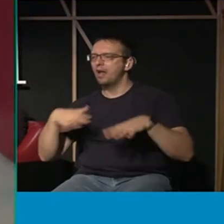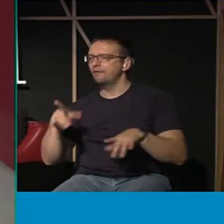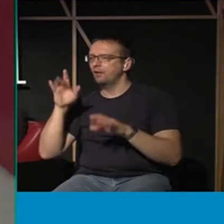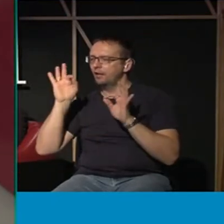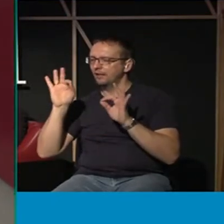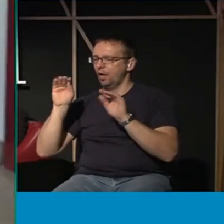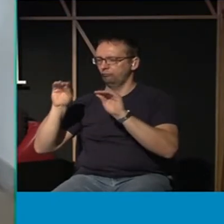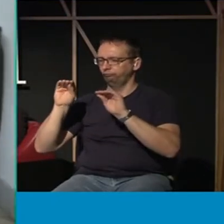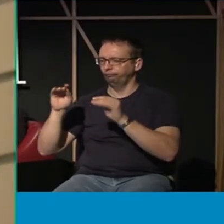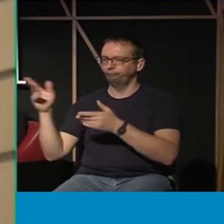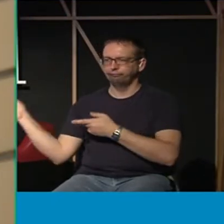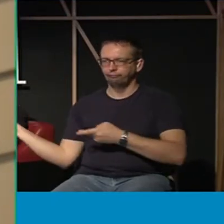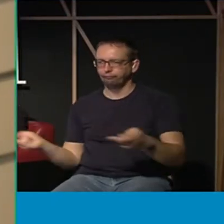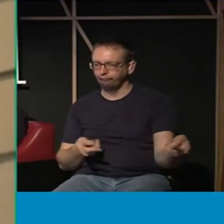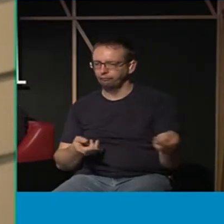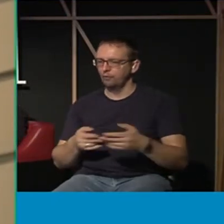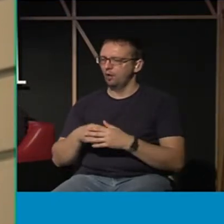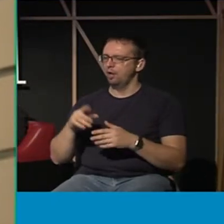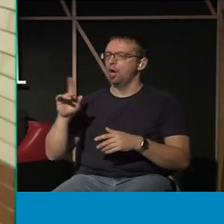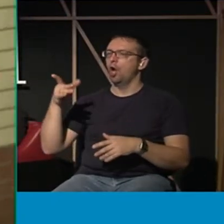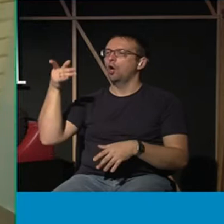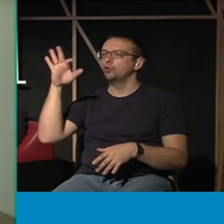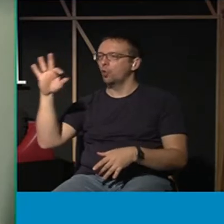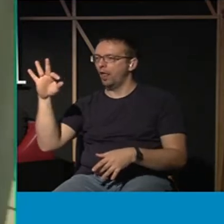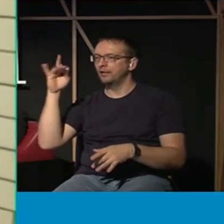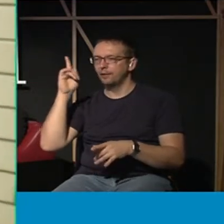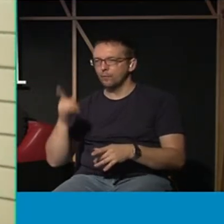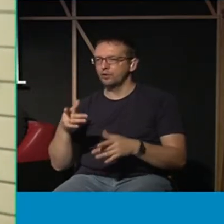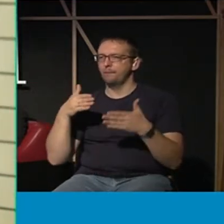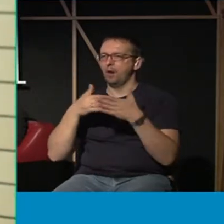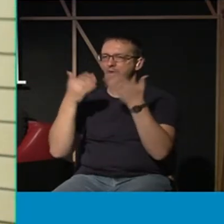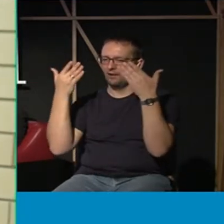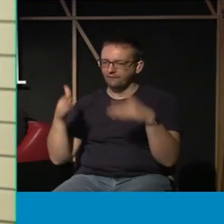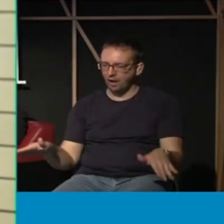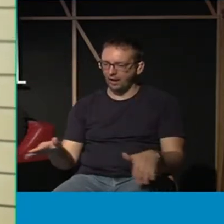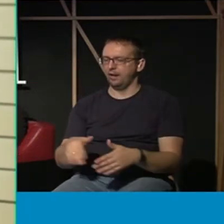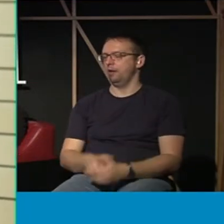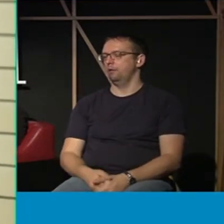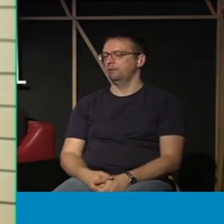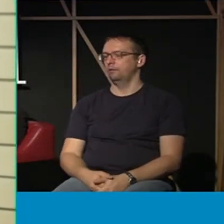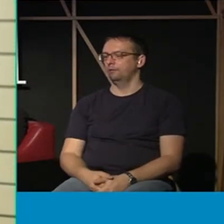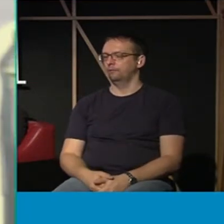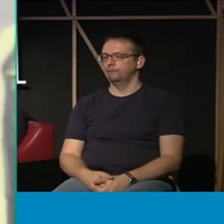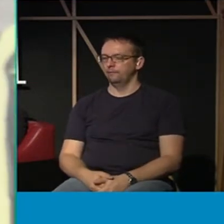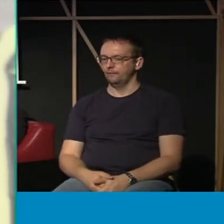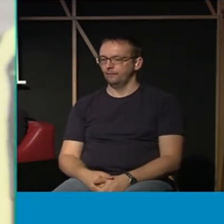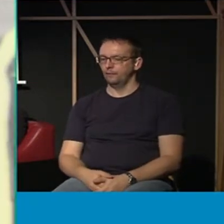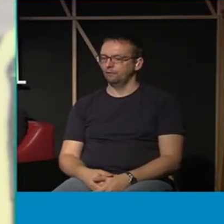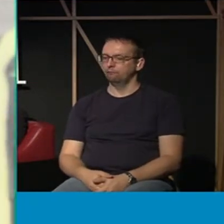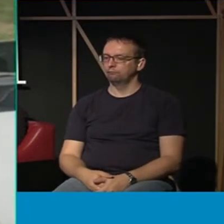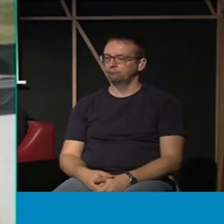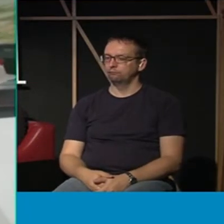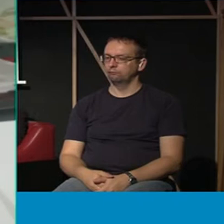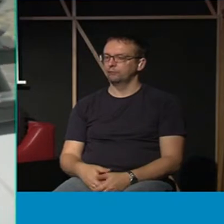number of other staff. We have ensured that there is an adequate number of accessible toilets available. We have made available as